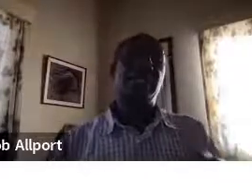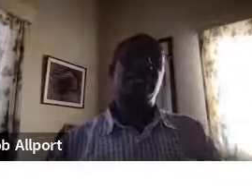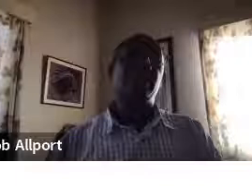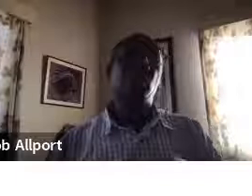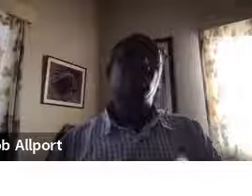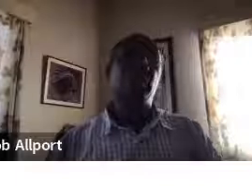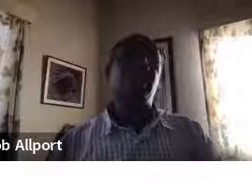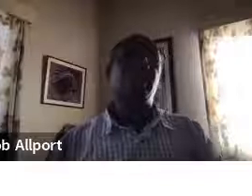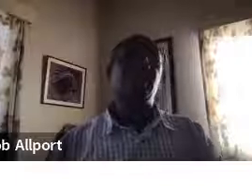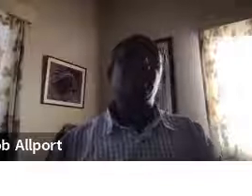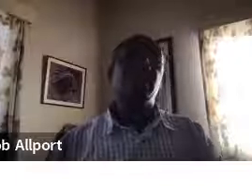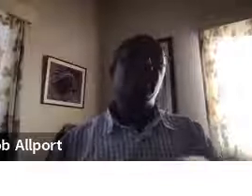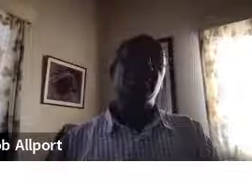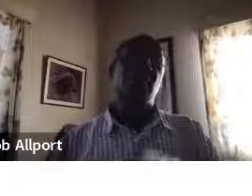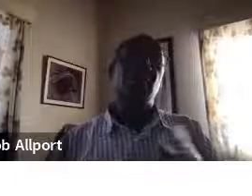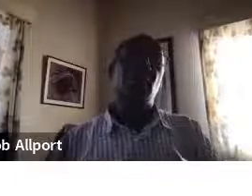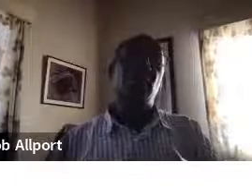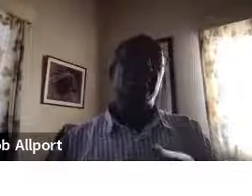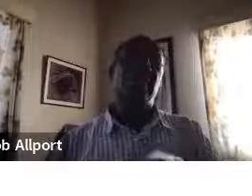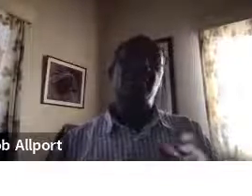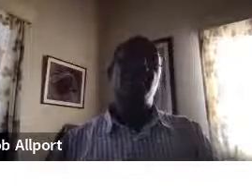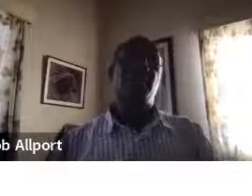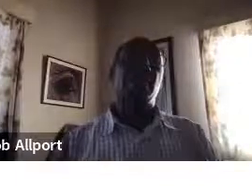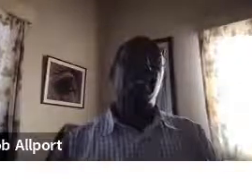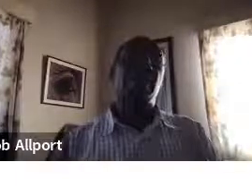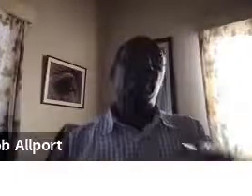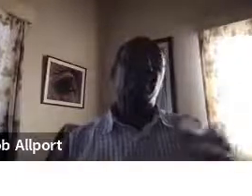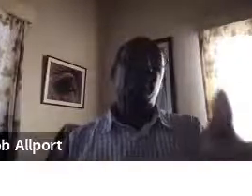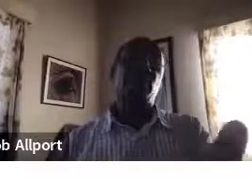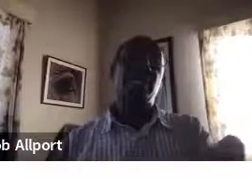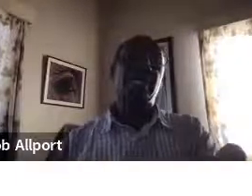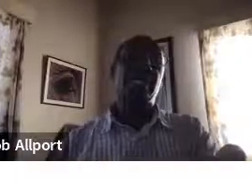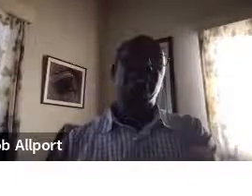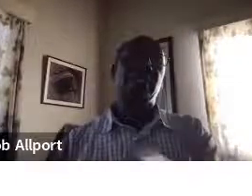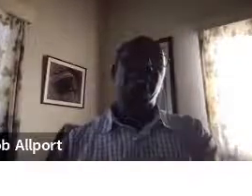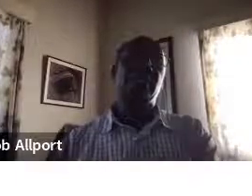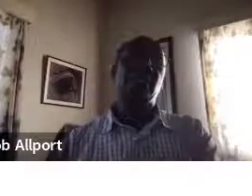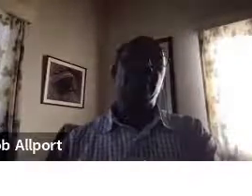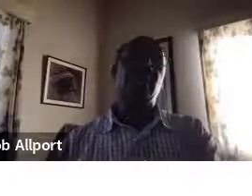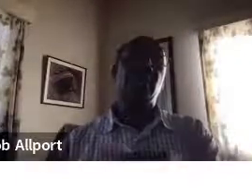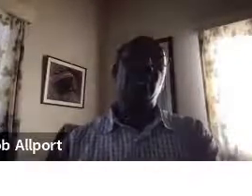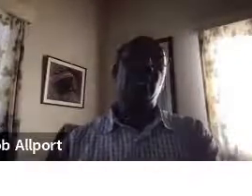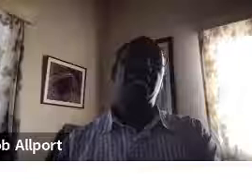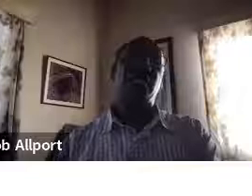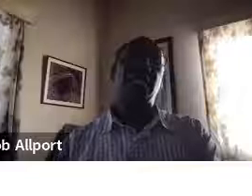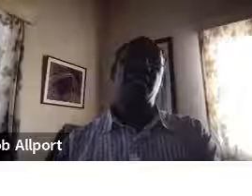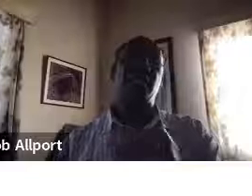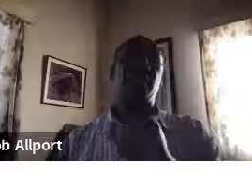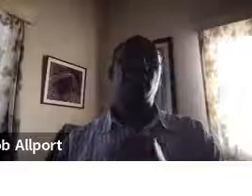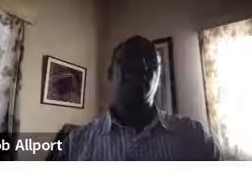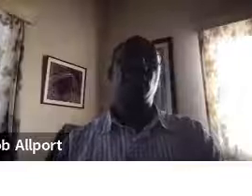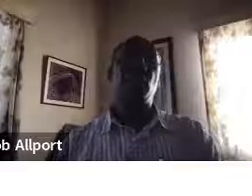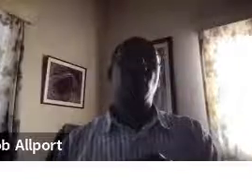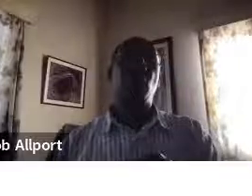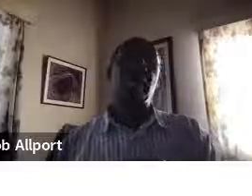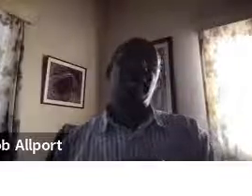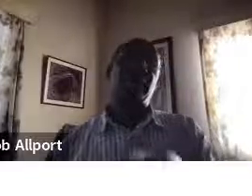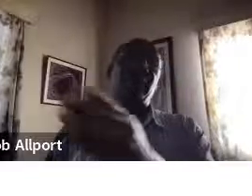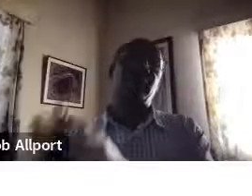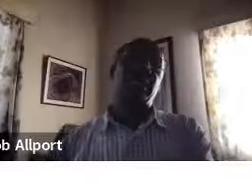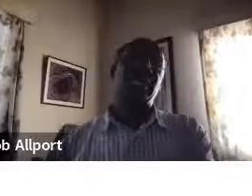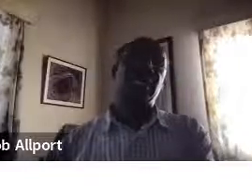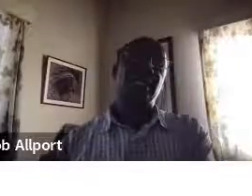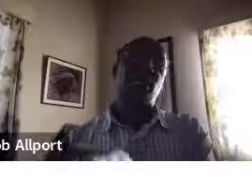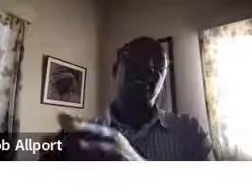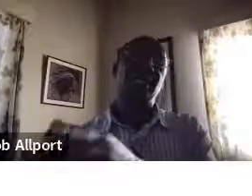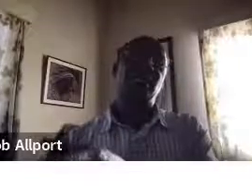there have been a small drought all the time. And now the 2 years, 2021 and 2022, and it's